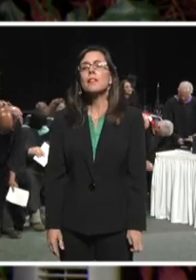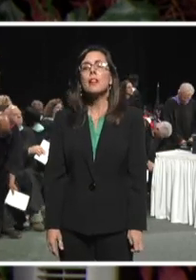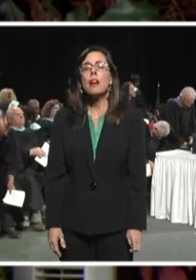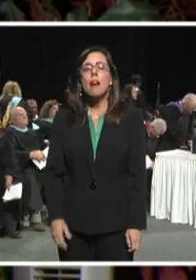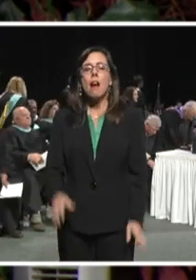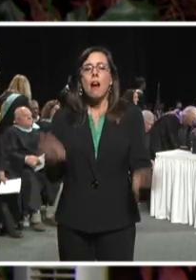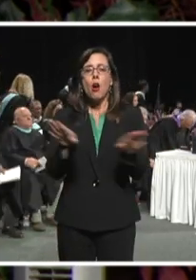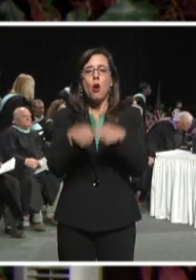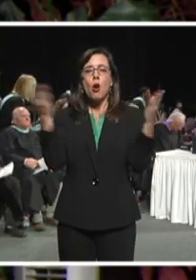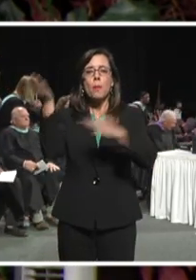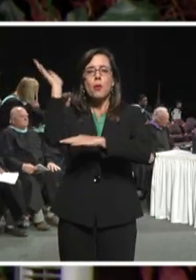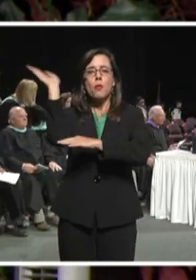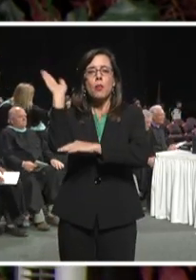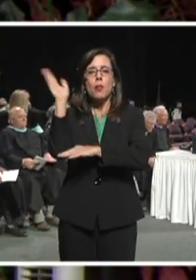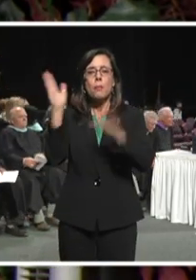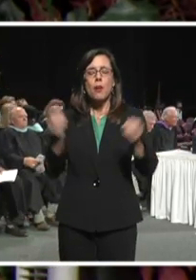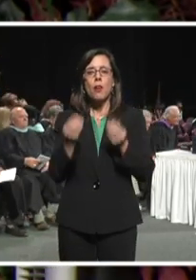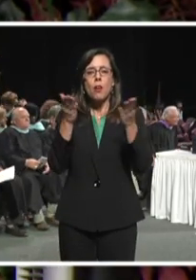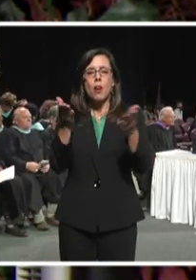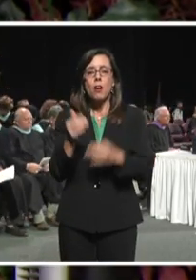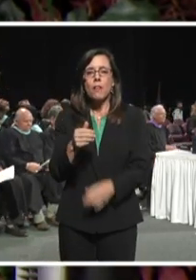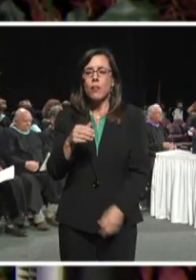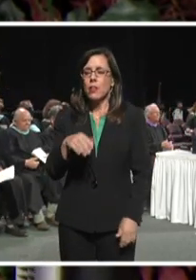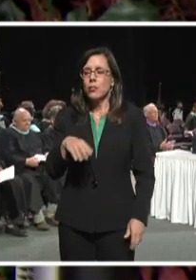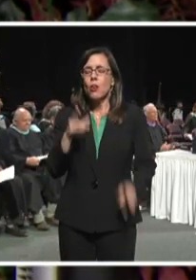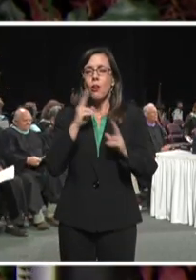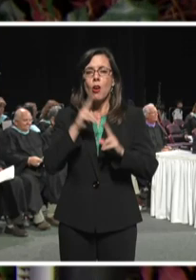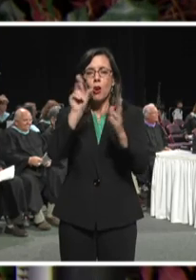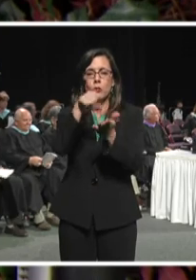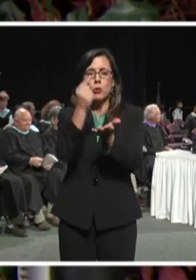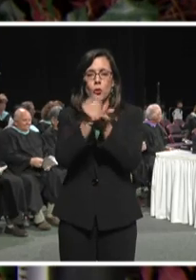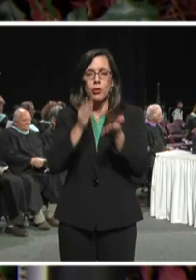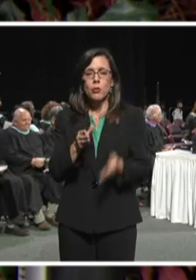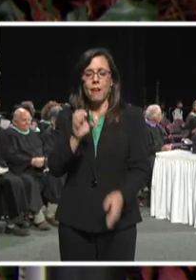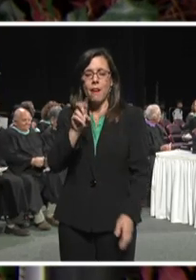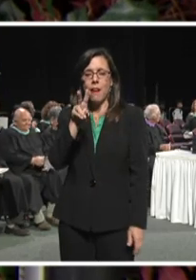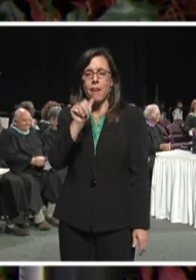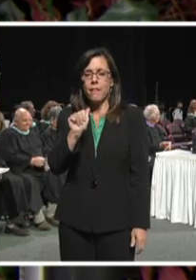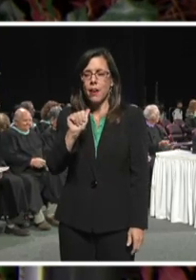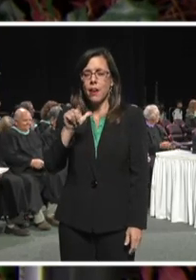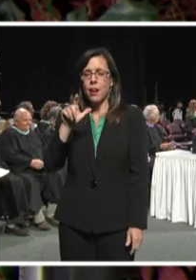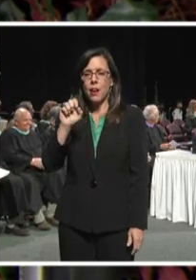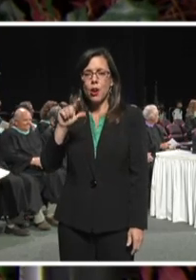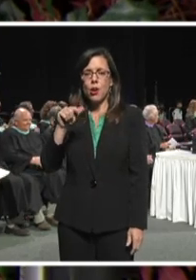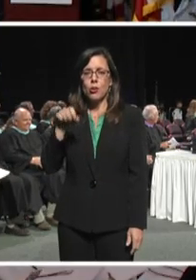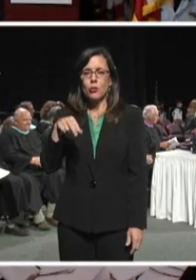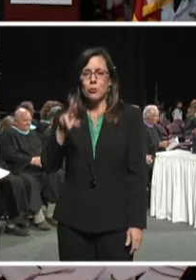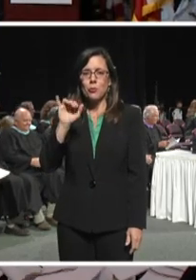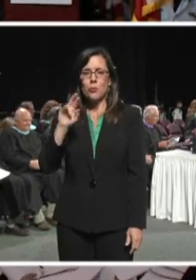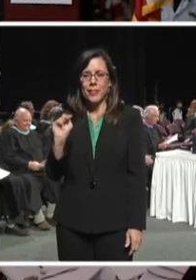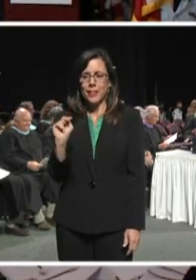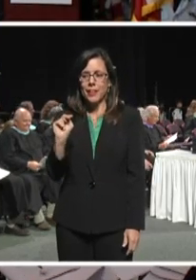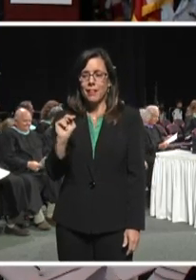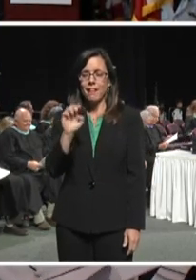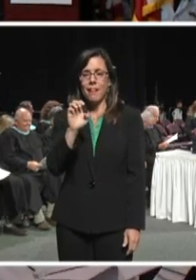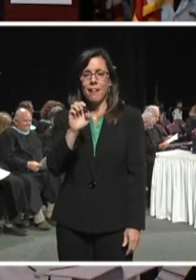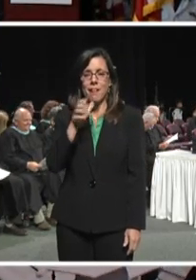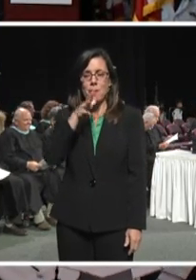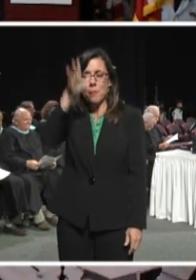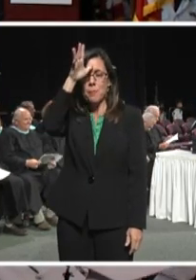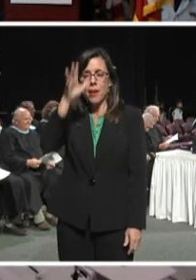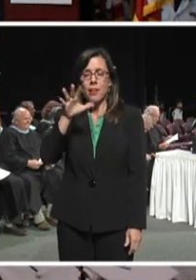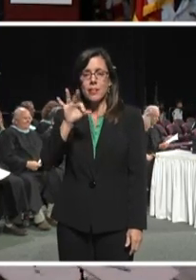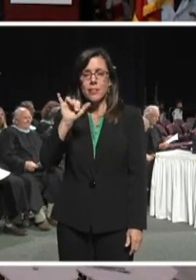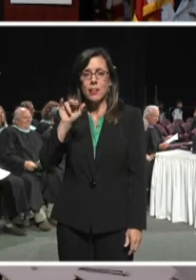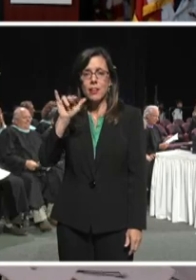Our opening remarks will be offered by honor graduate Eva Arquin. Eva is the daughter